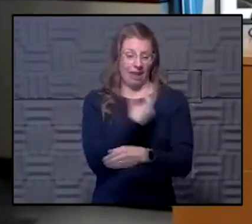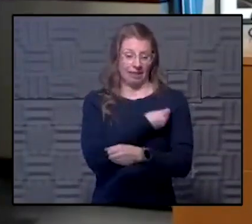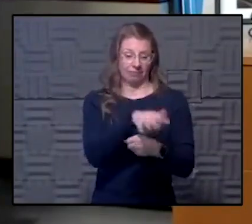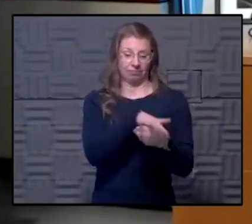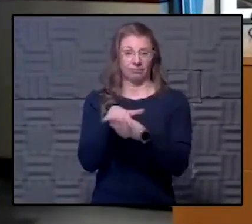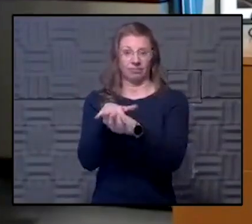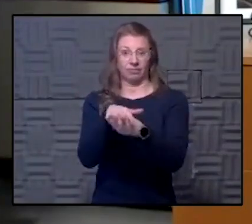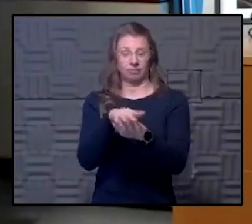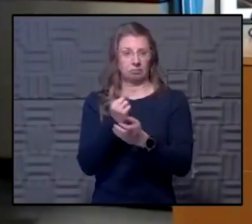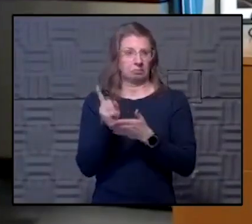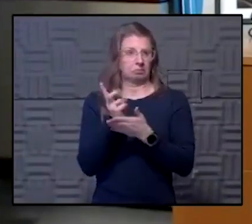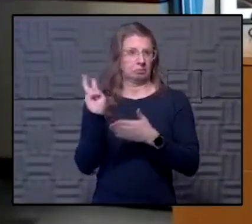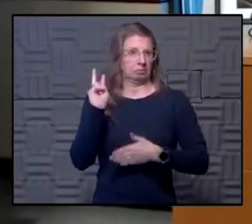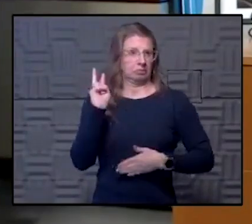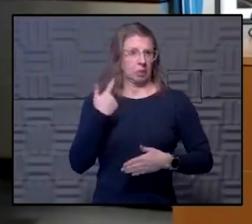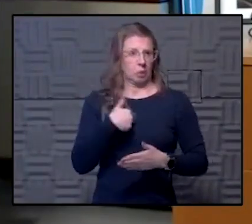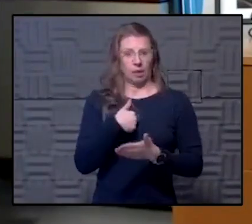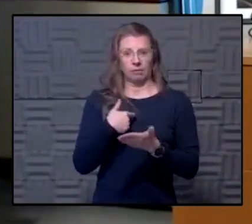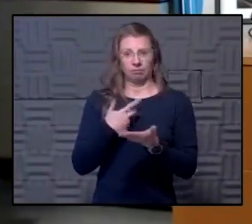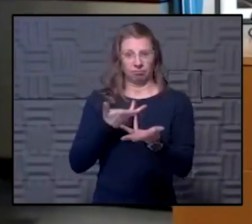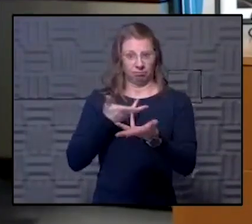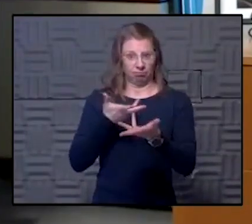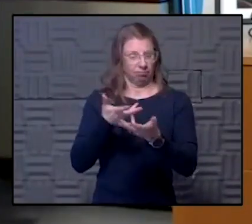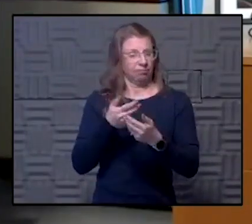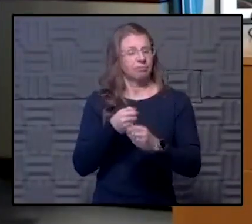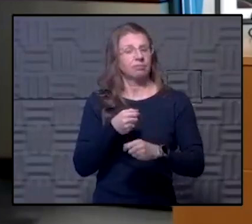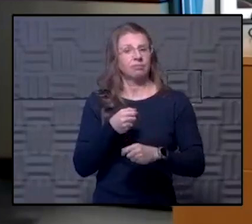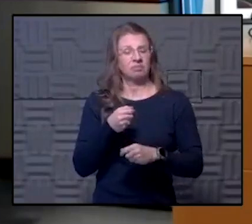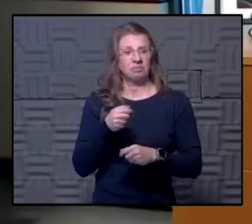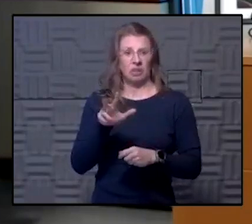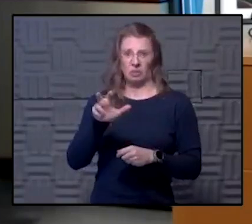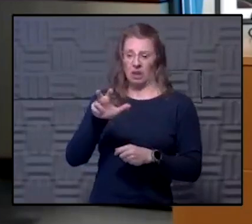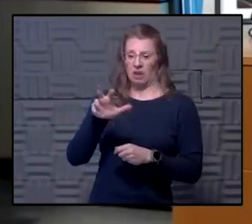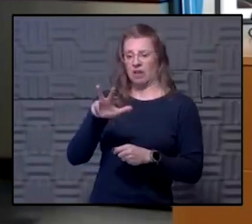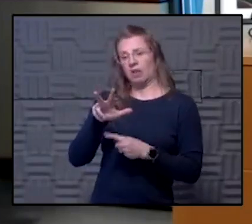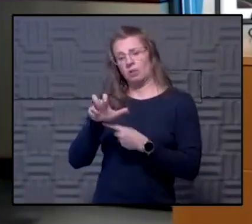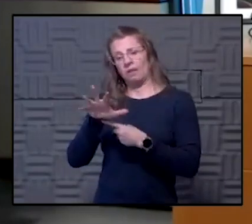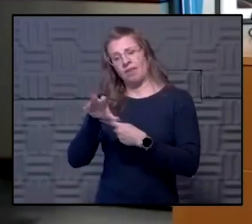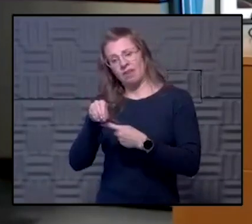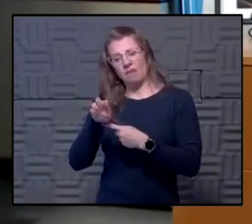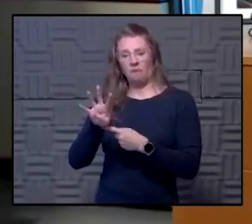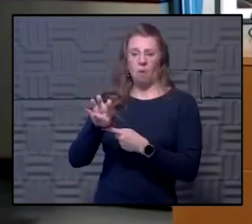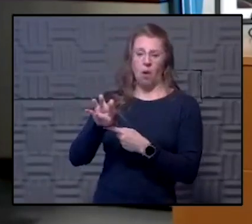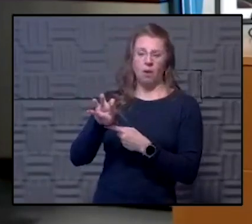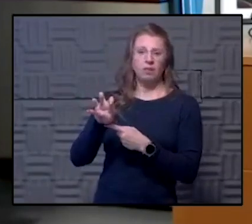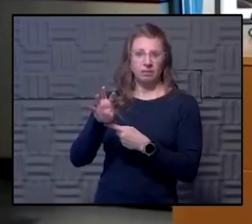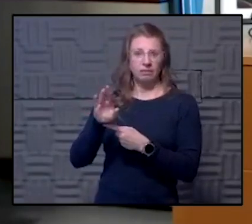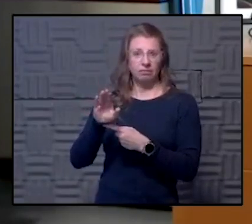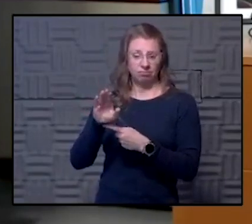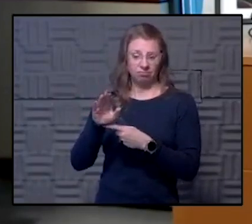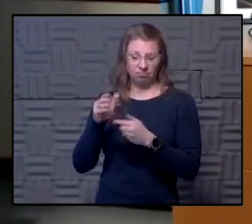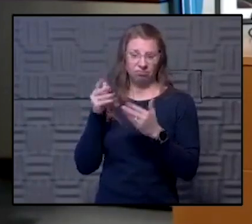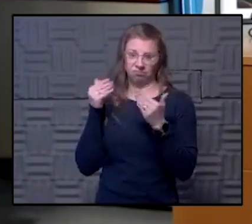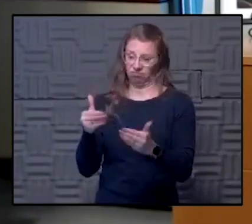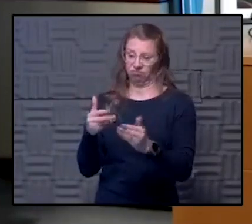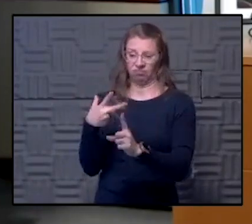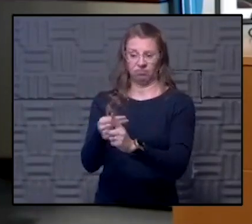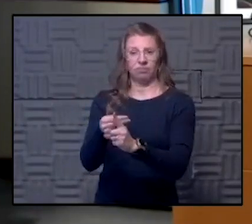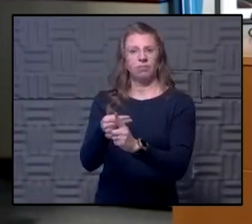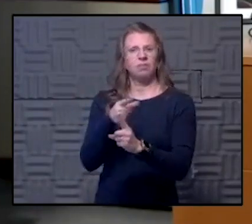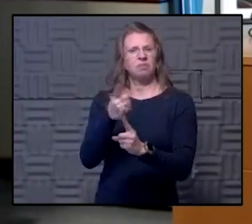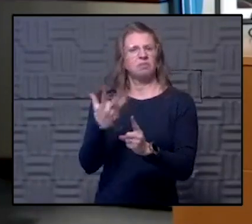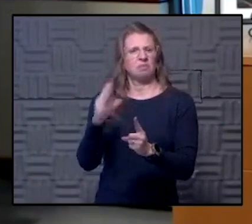just a few weeks ago when we were talking that we had about 350 or 400 that were actively vaccinating, mostly, and you know